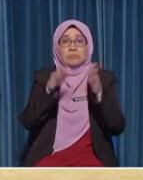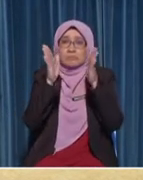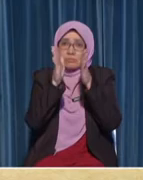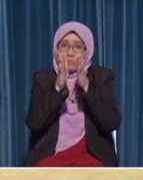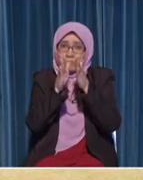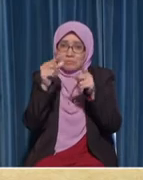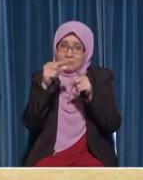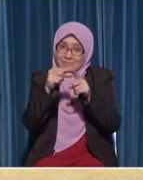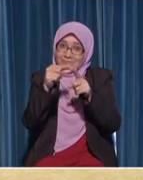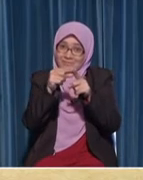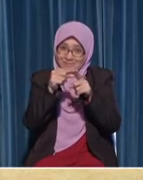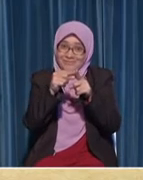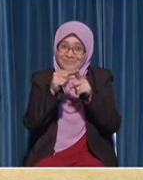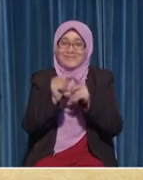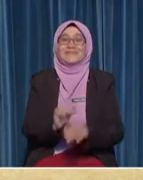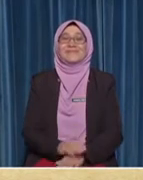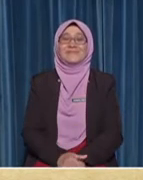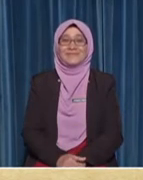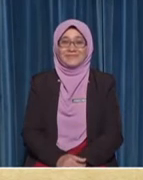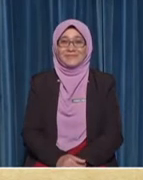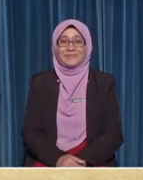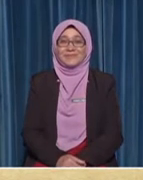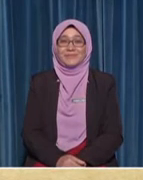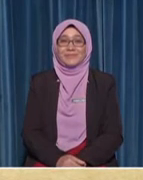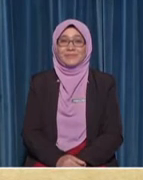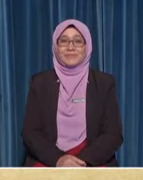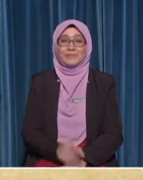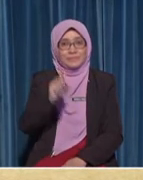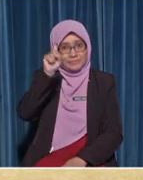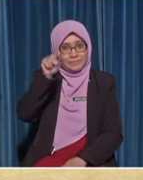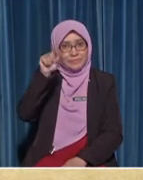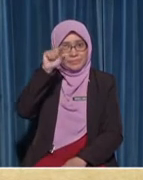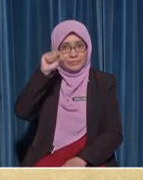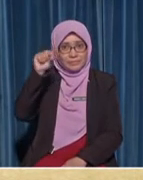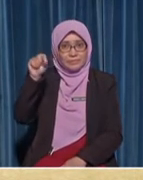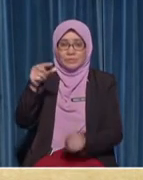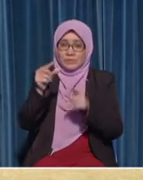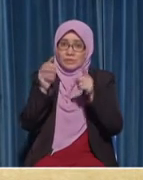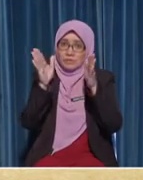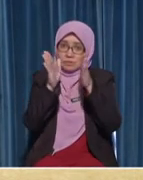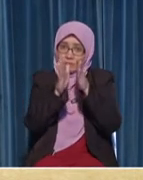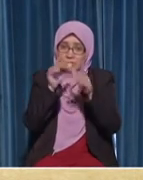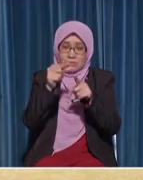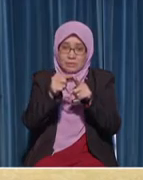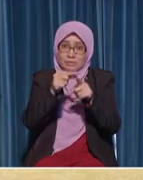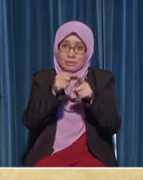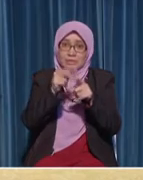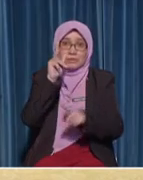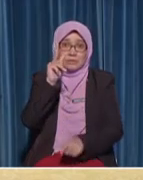have sharp eyes. It is written in small letter.